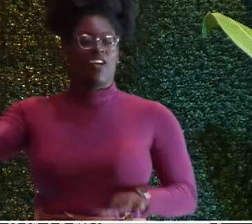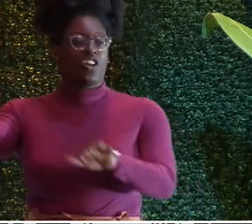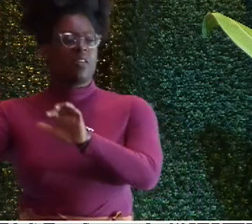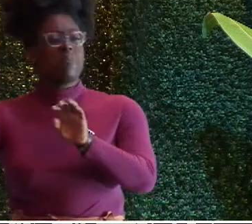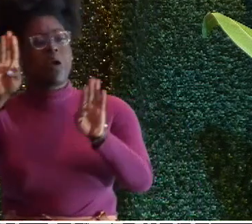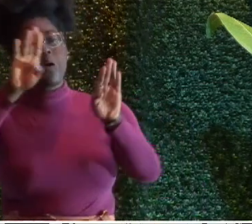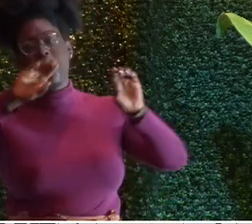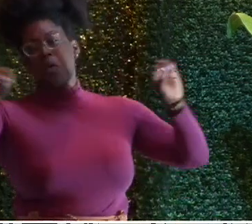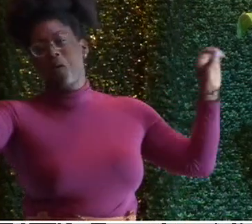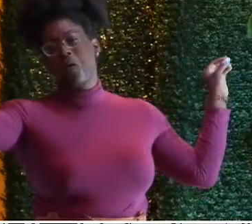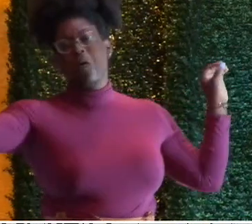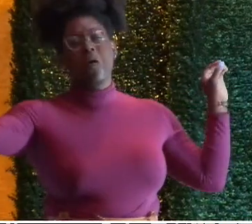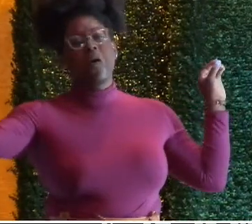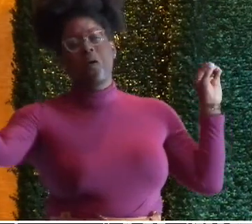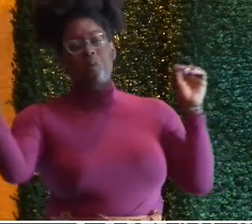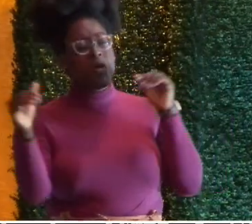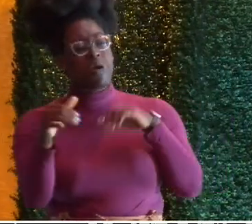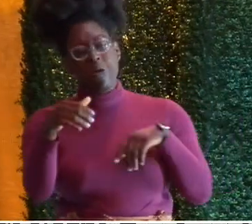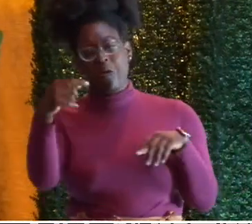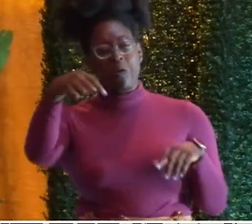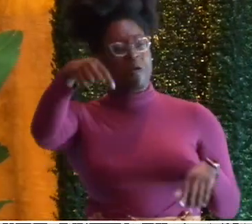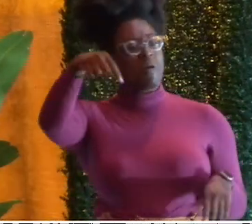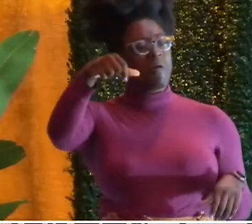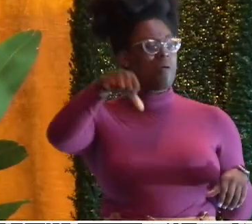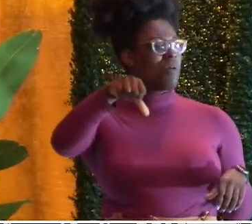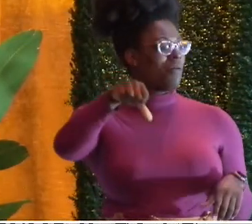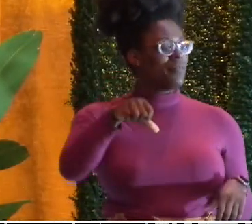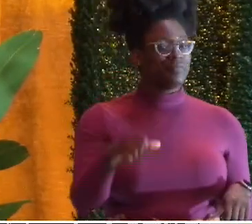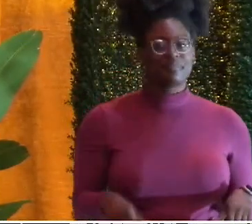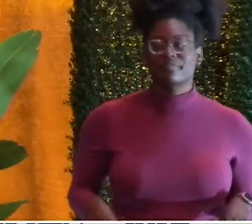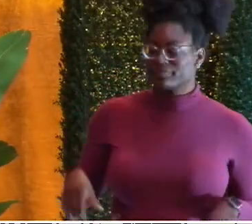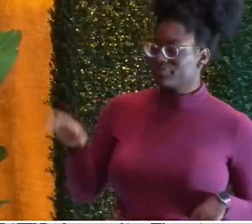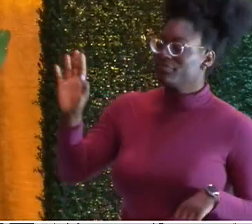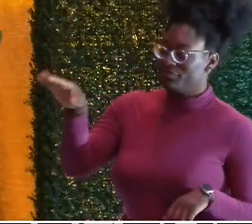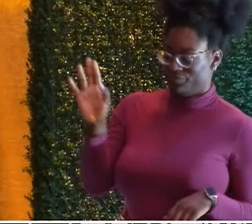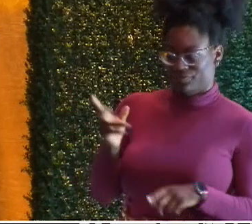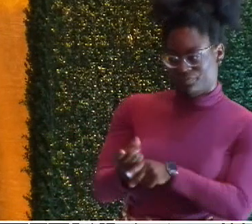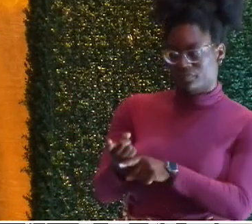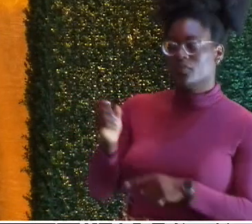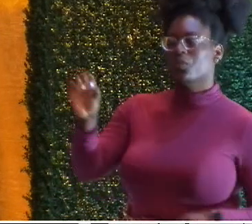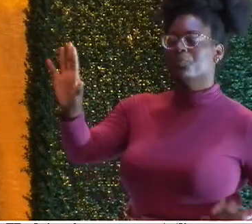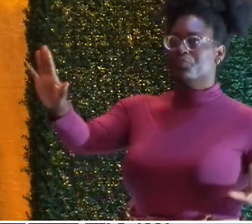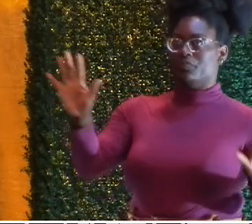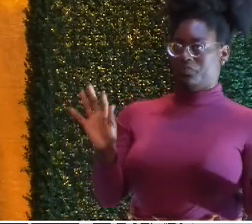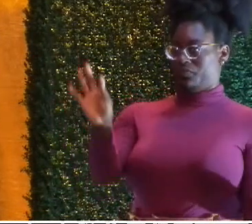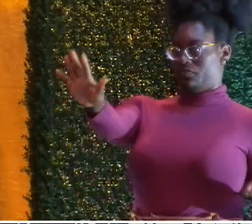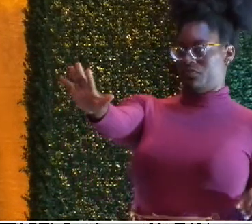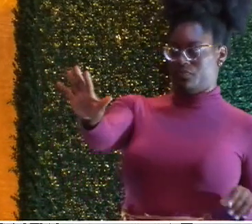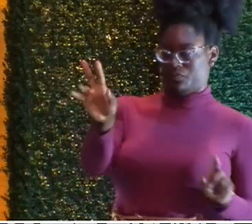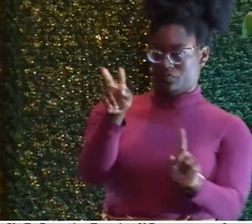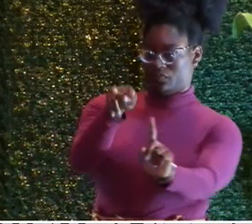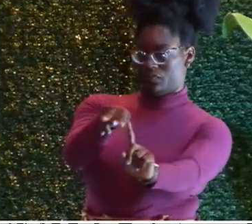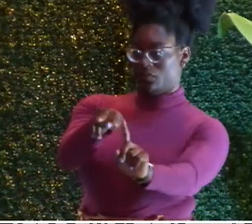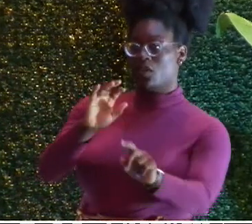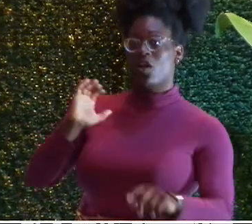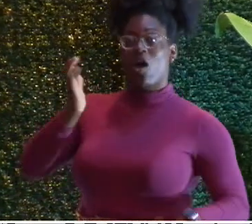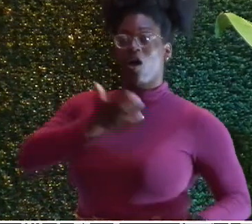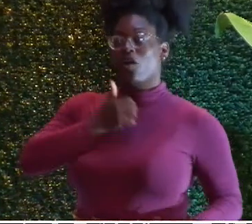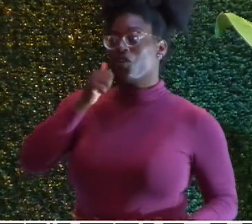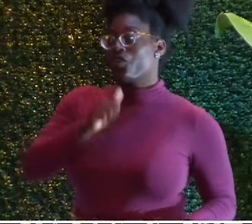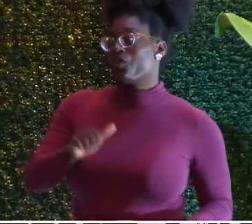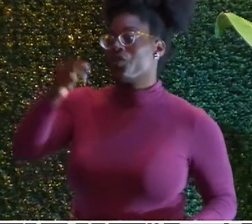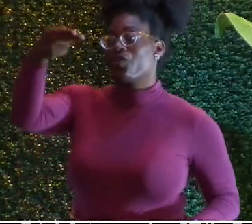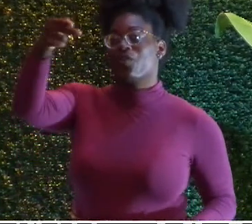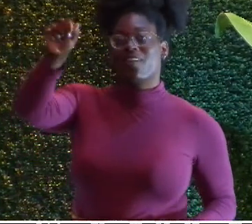You know, since we talking. Well, think about it this way. Think about it this way. Our girl, Harriet Tubman, Come